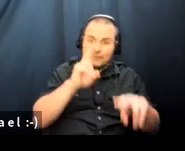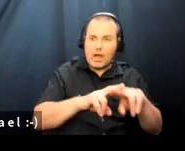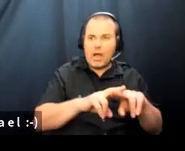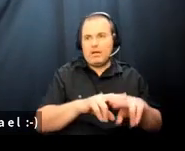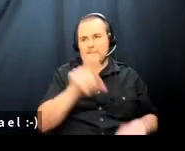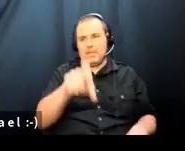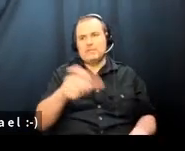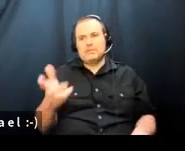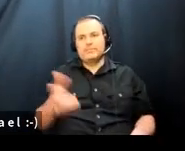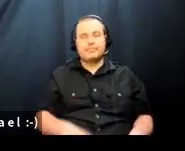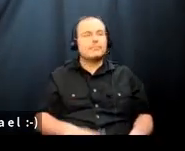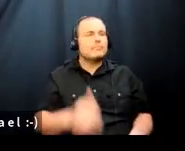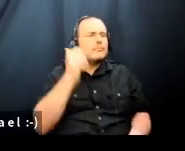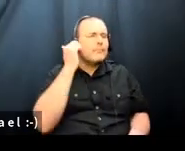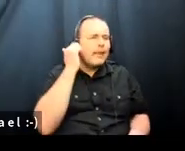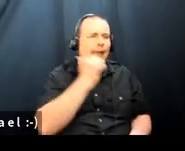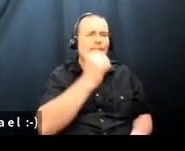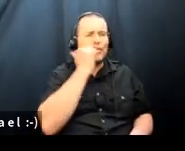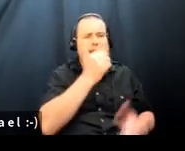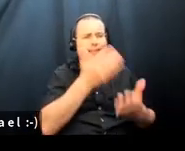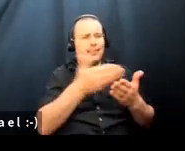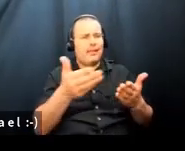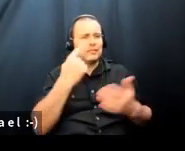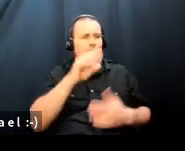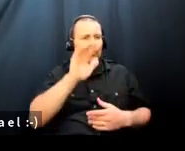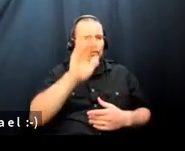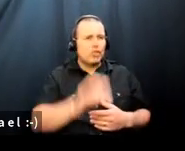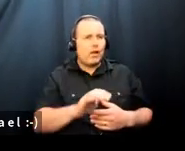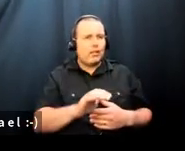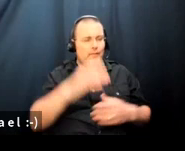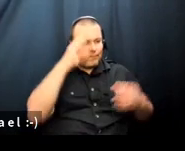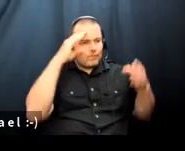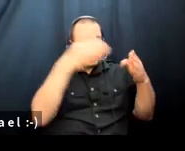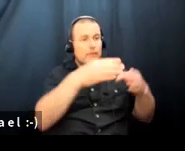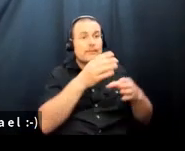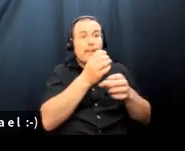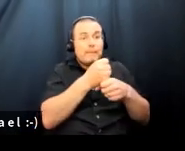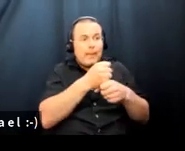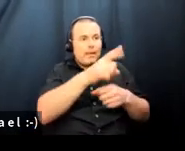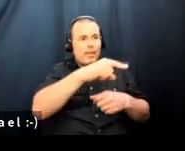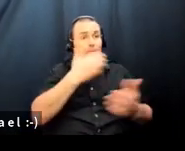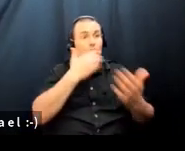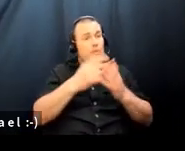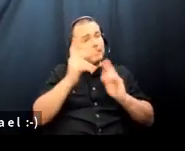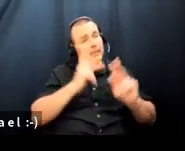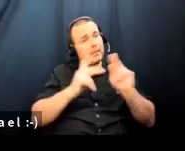on everyday things for your child that make them good people. Next